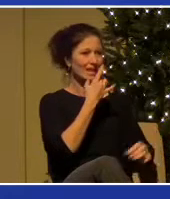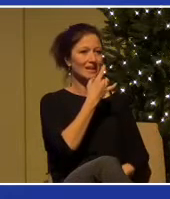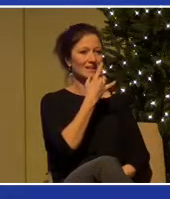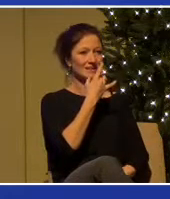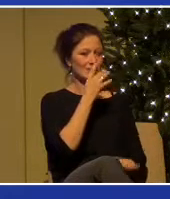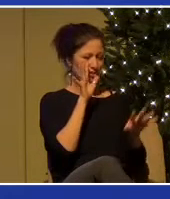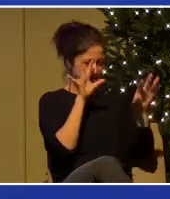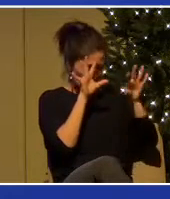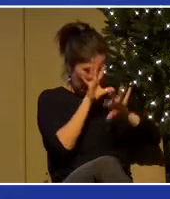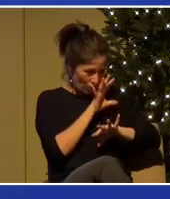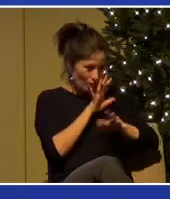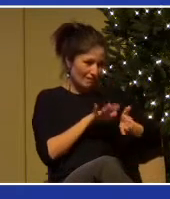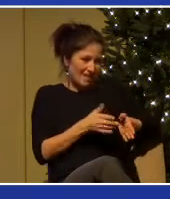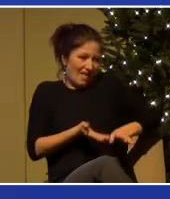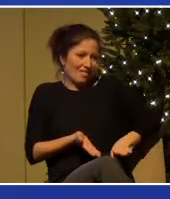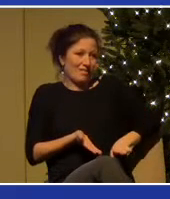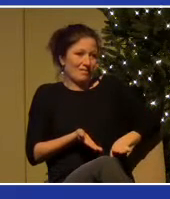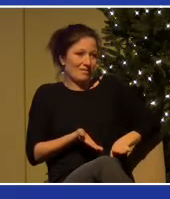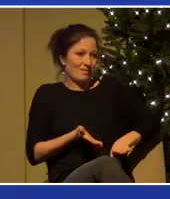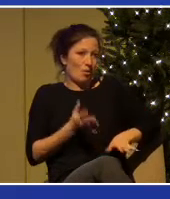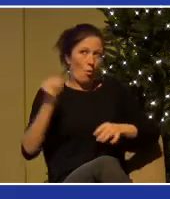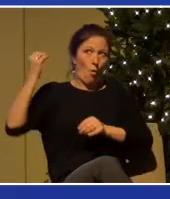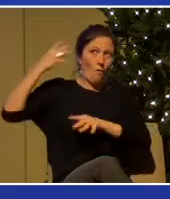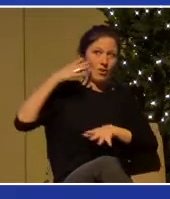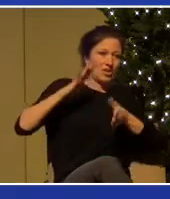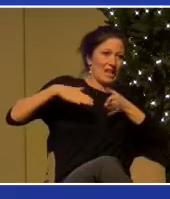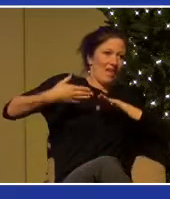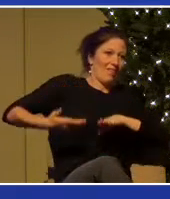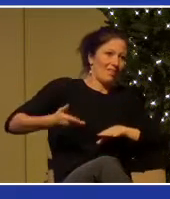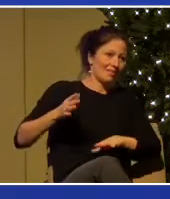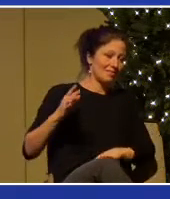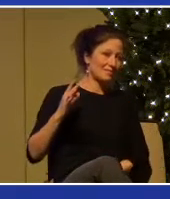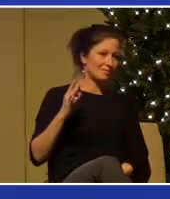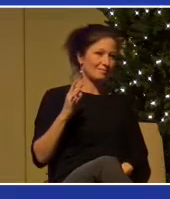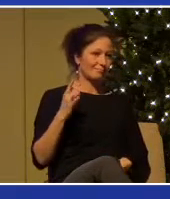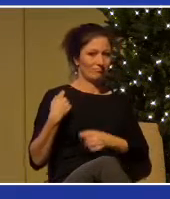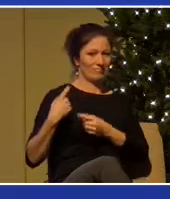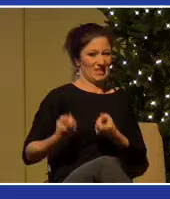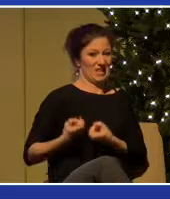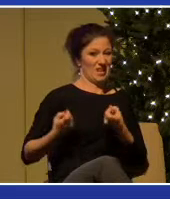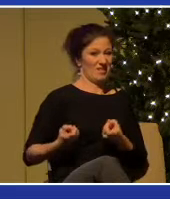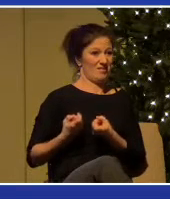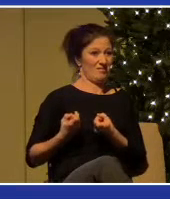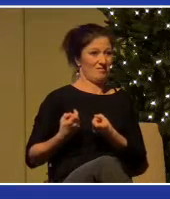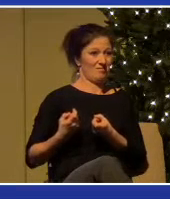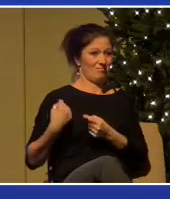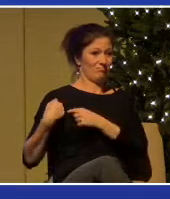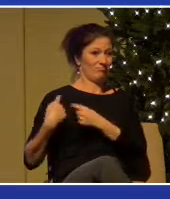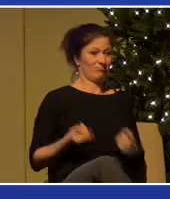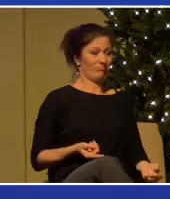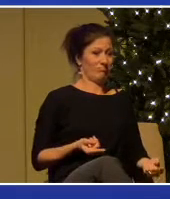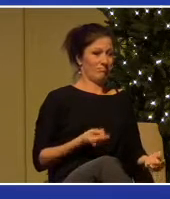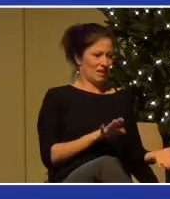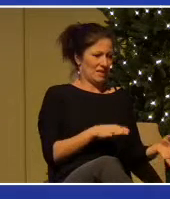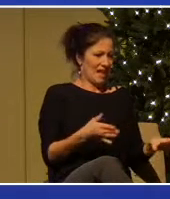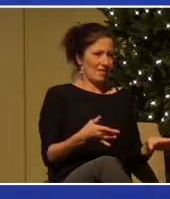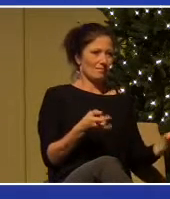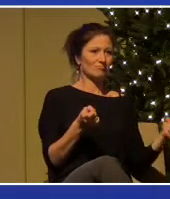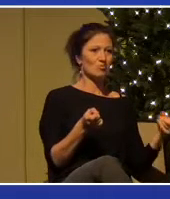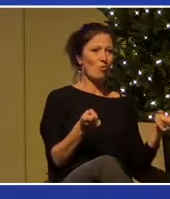shadow, the land of the shadow of death. Because ever since the fall into sin, death has ruled this